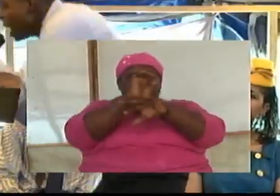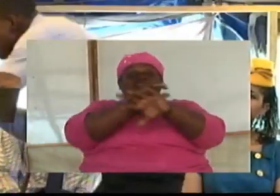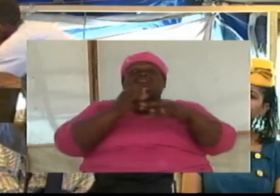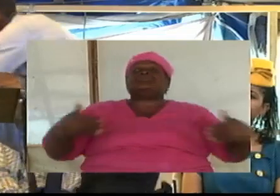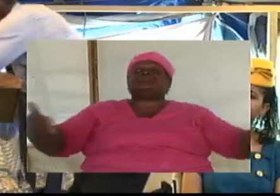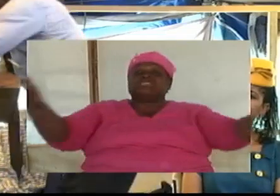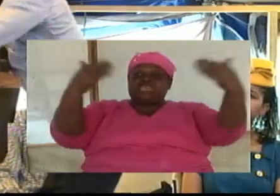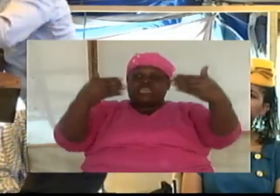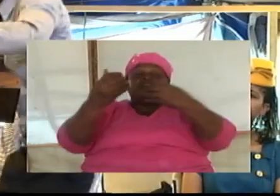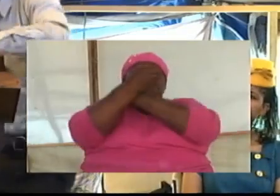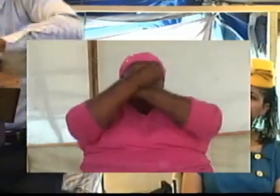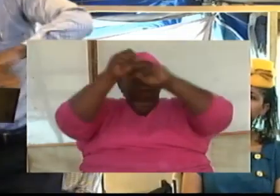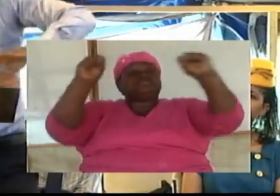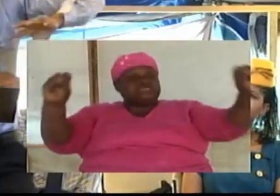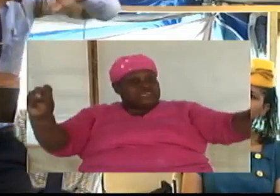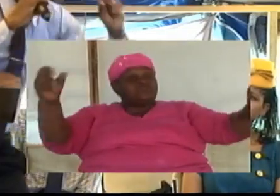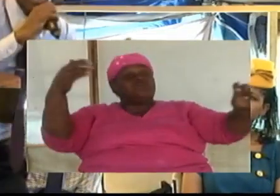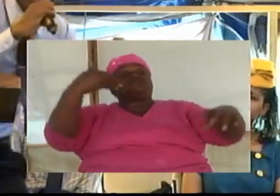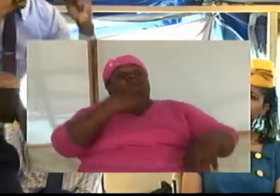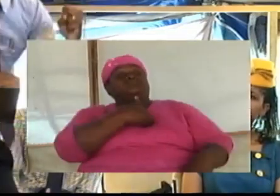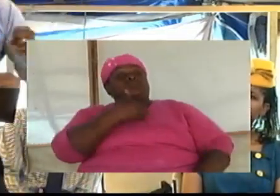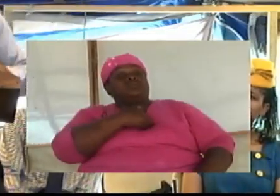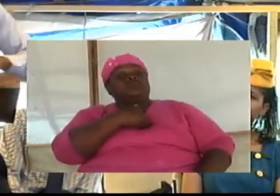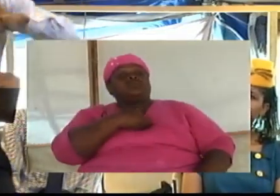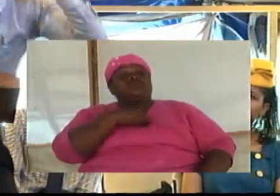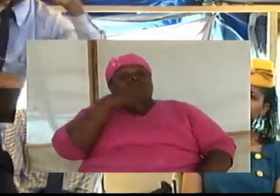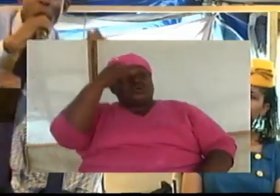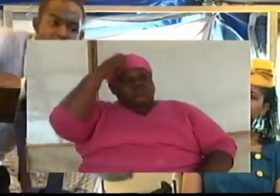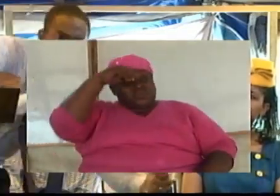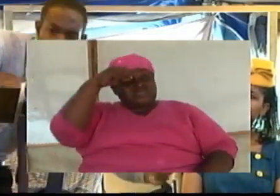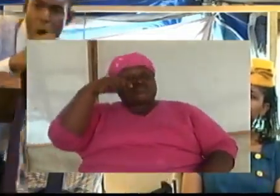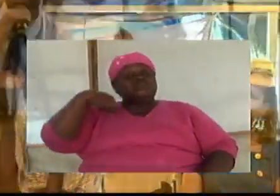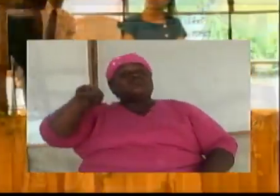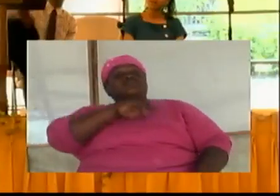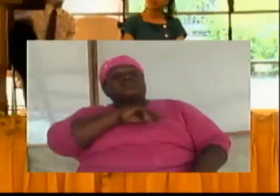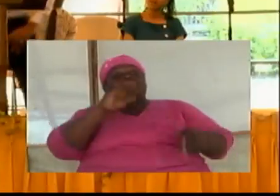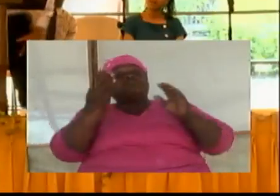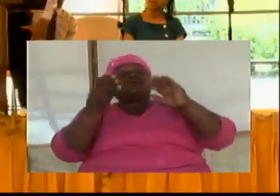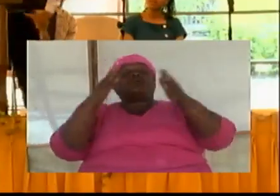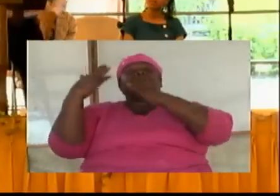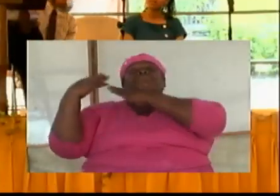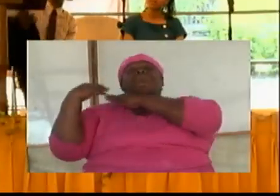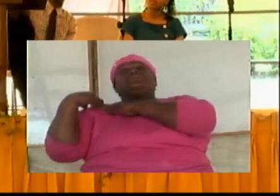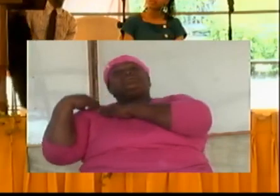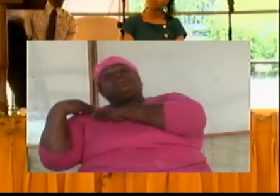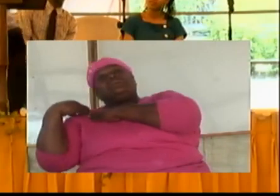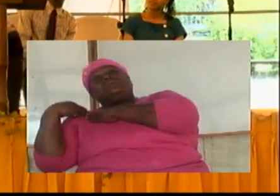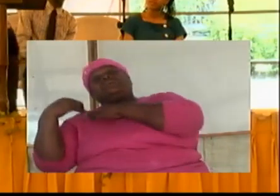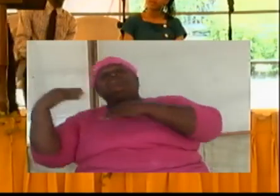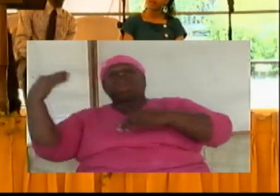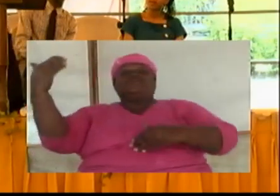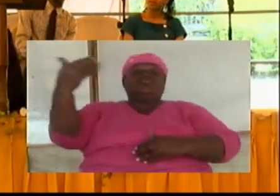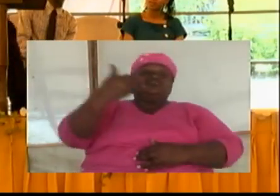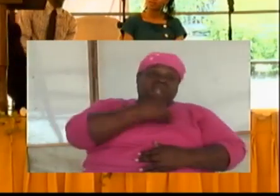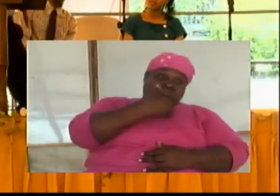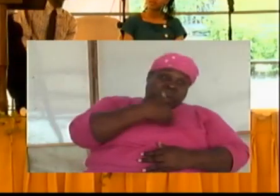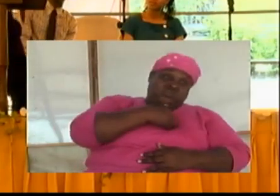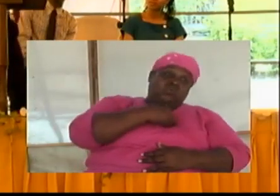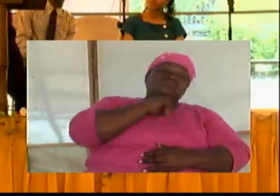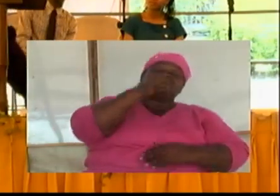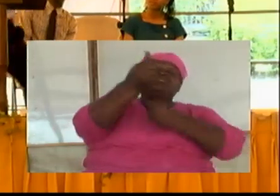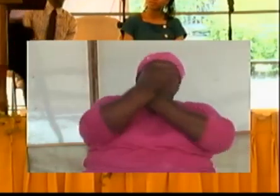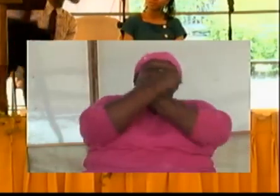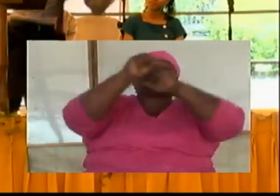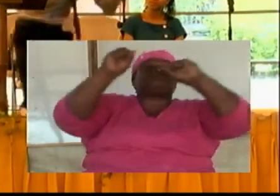the saving of souls. But I wish that we would become burdensome. Hallelujah. For the souls that are not